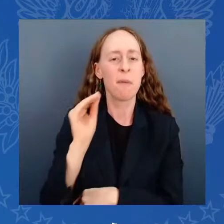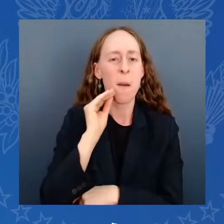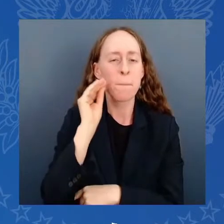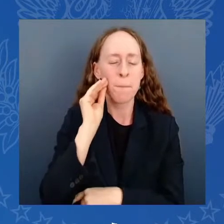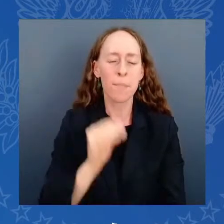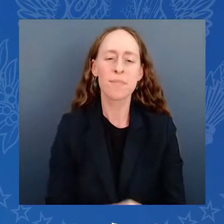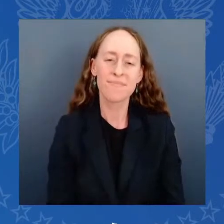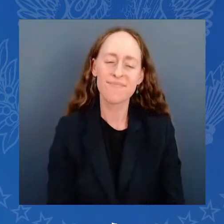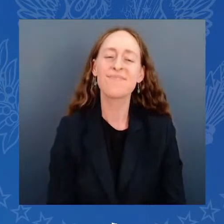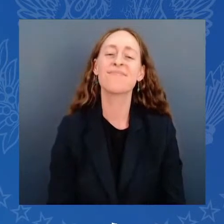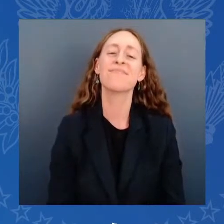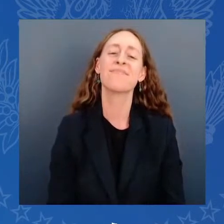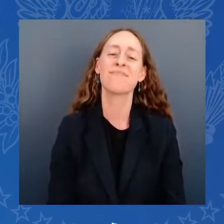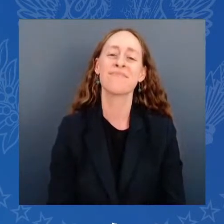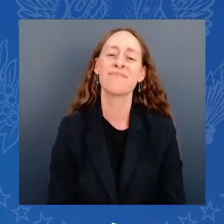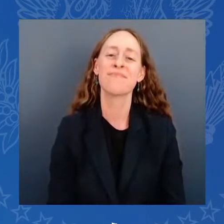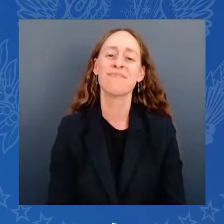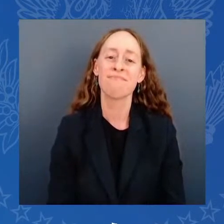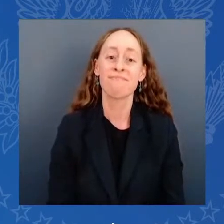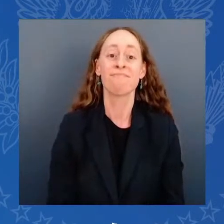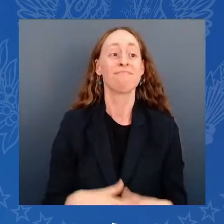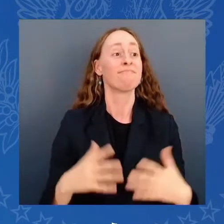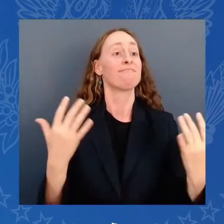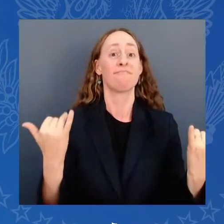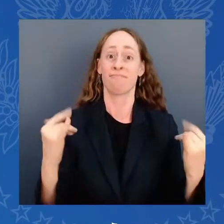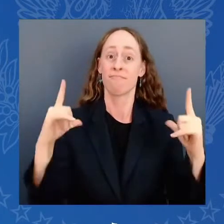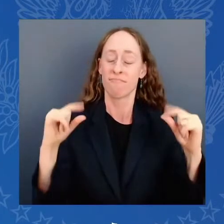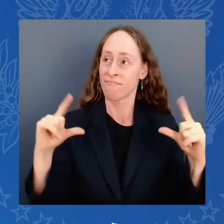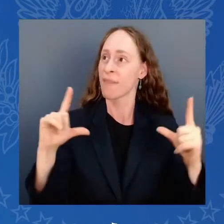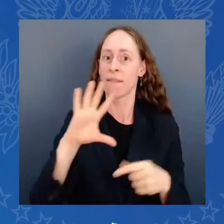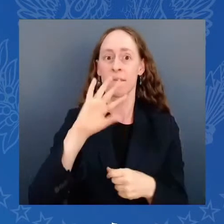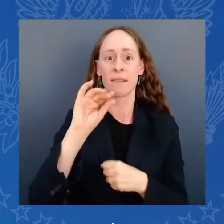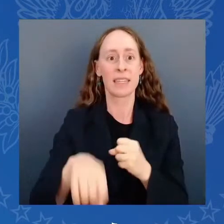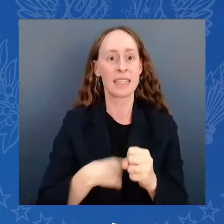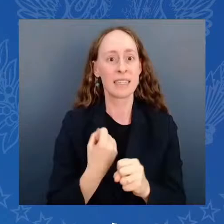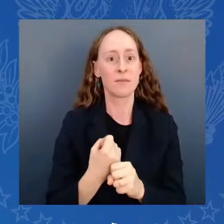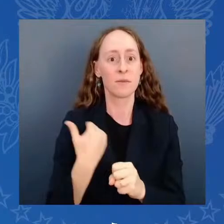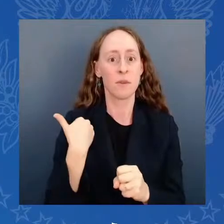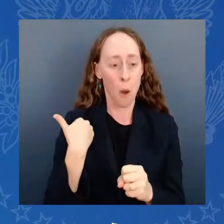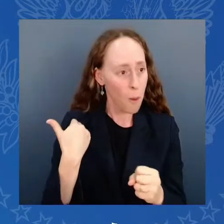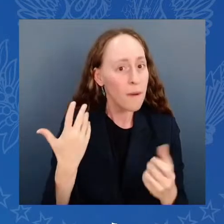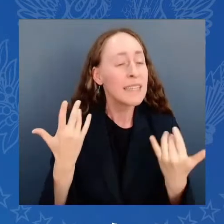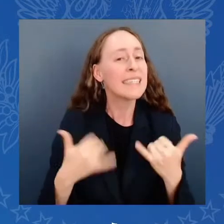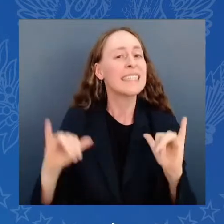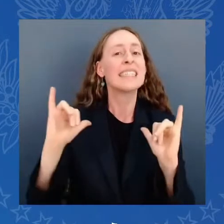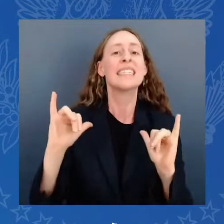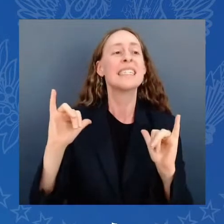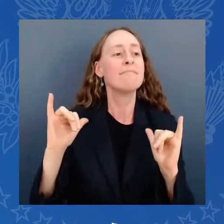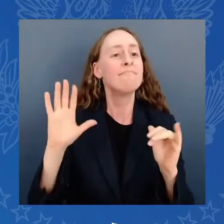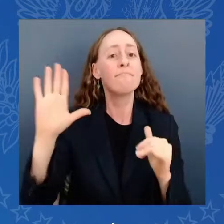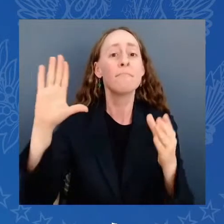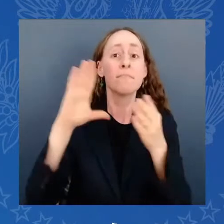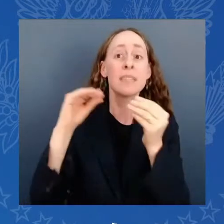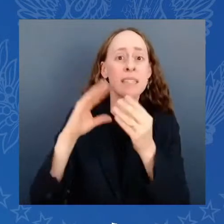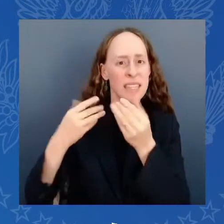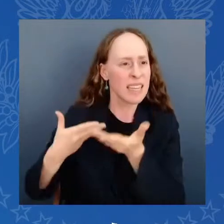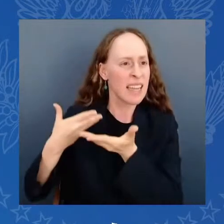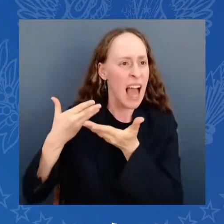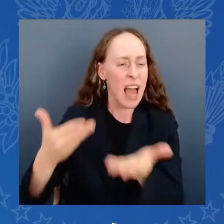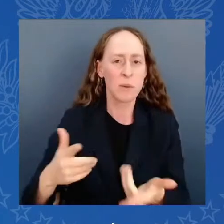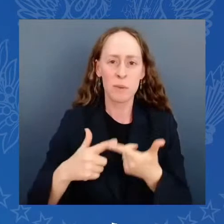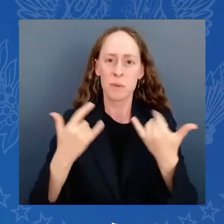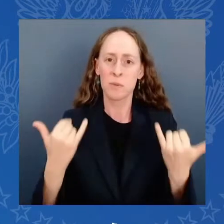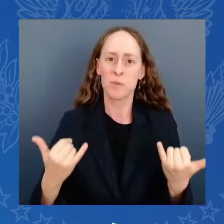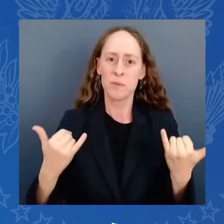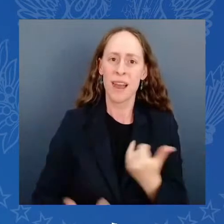call. Since then, 4 other presidents, including the first African-American president, have graced this stage to